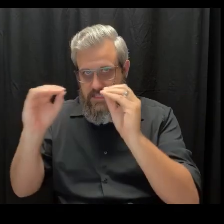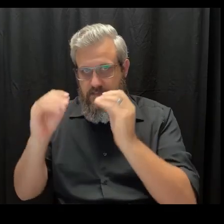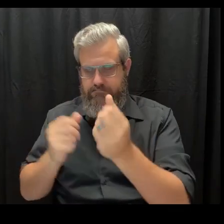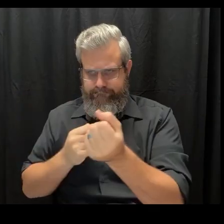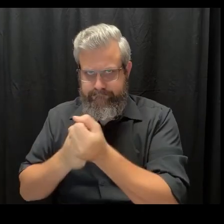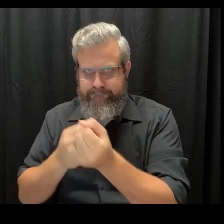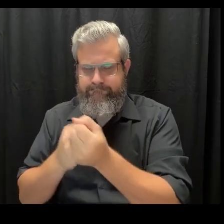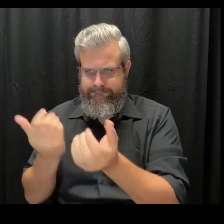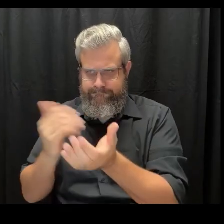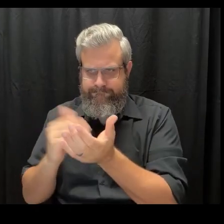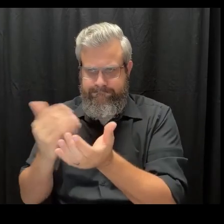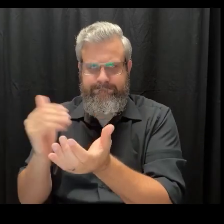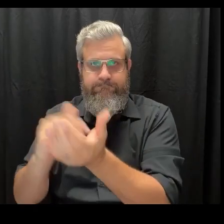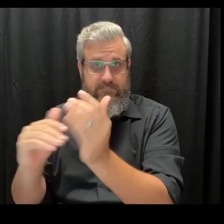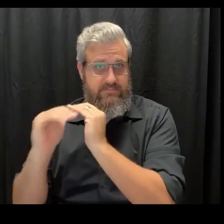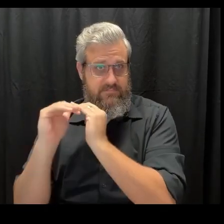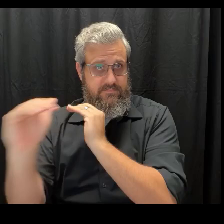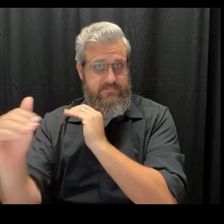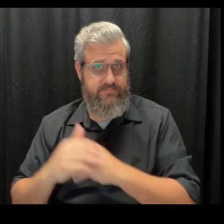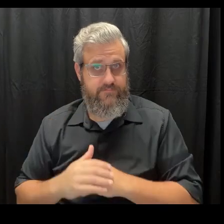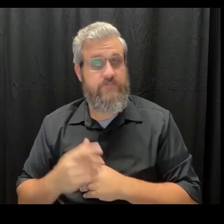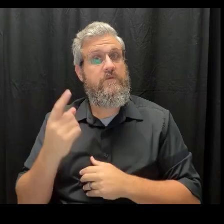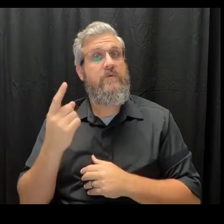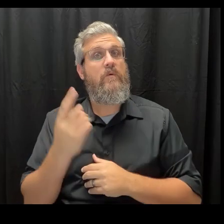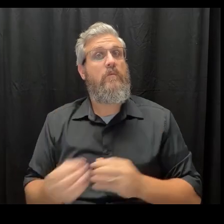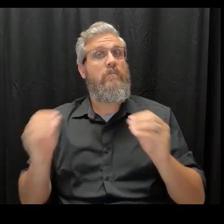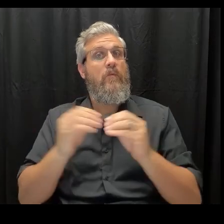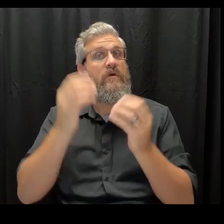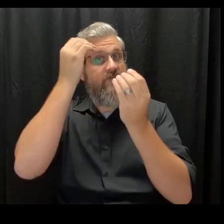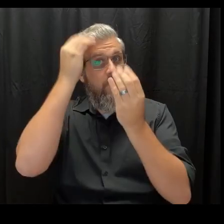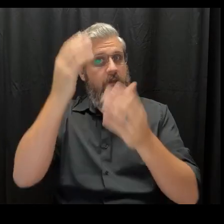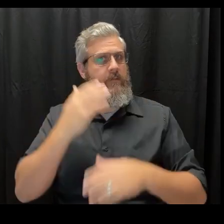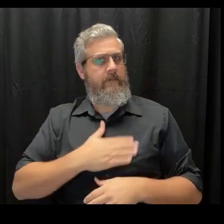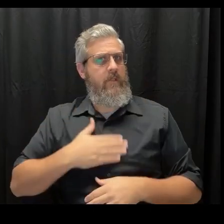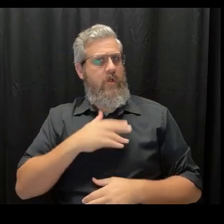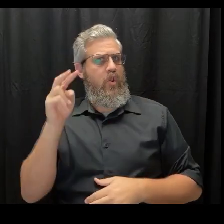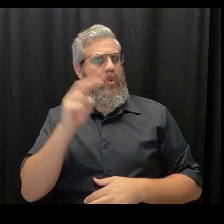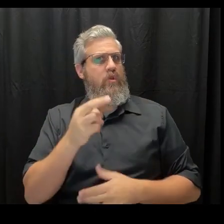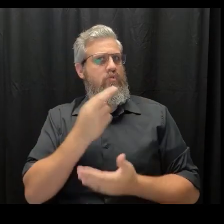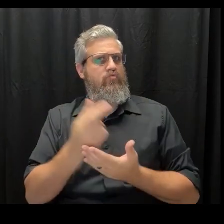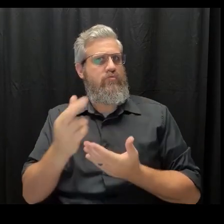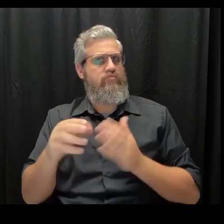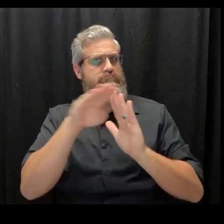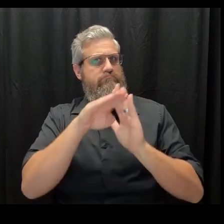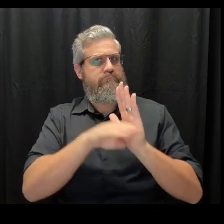For additional information, please see the resources available here.